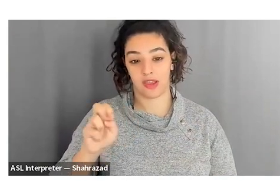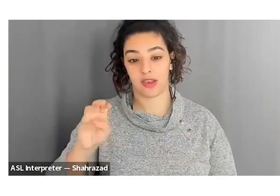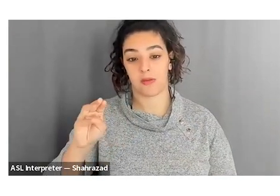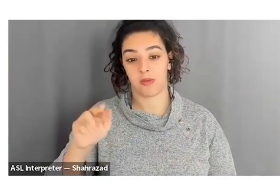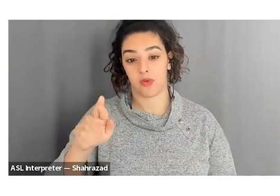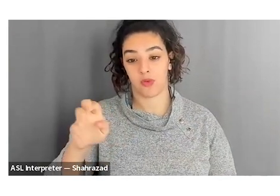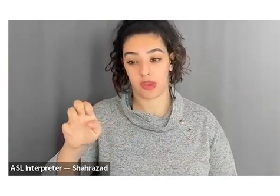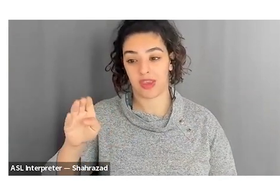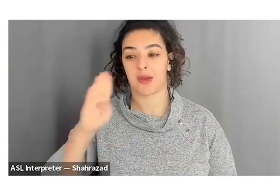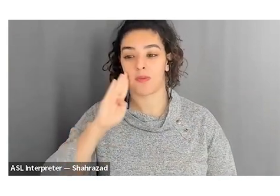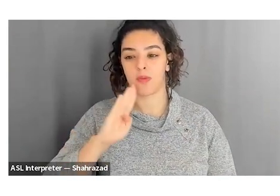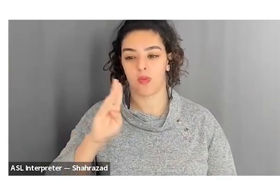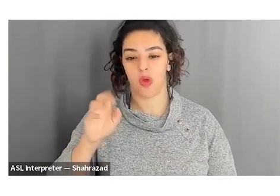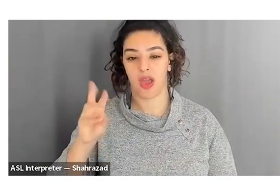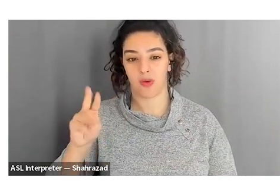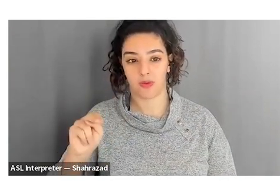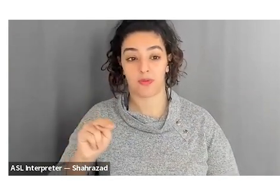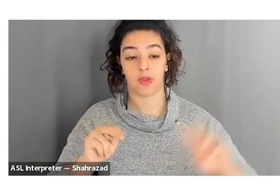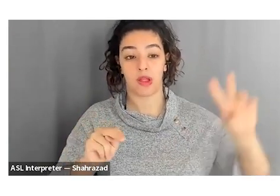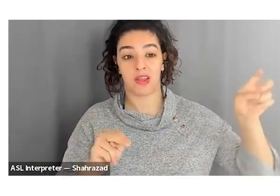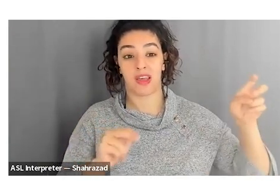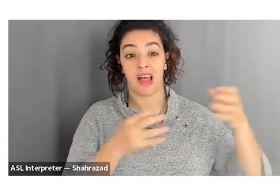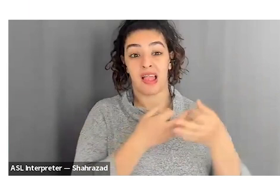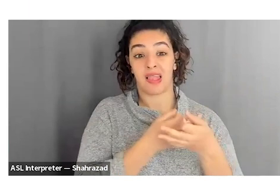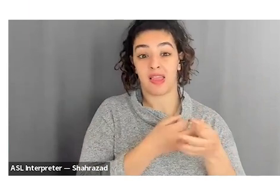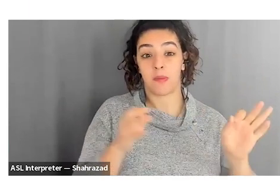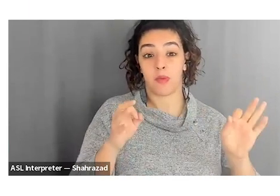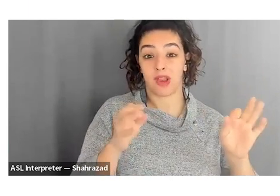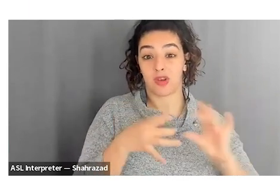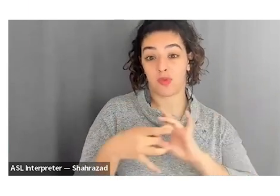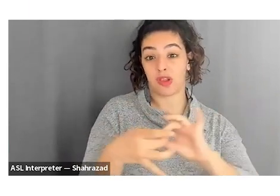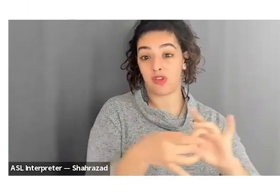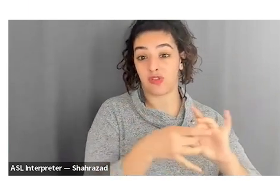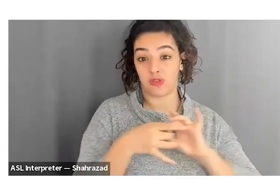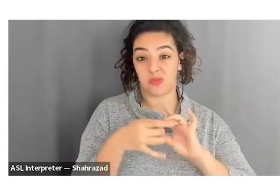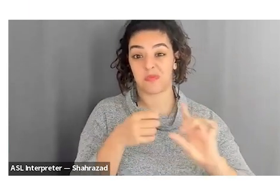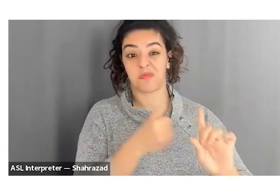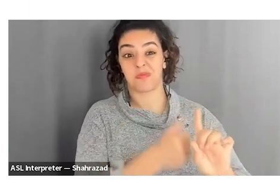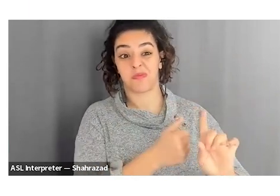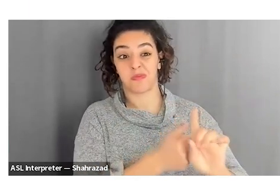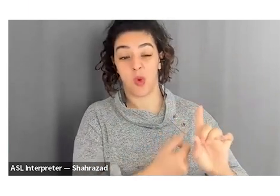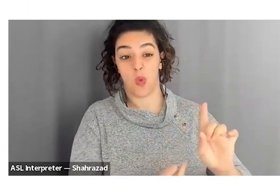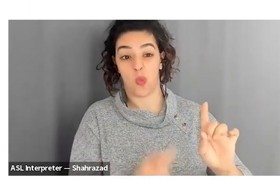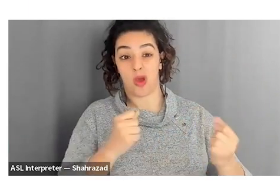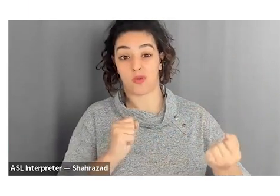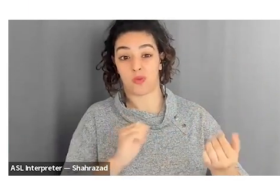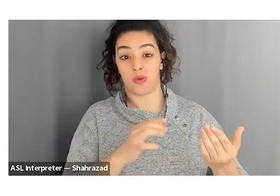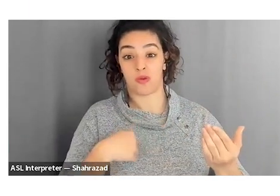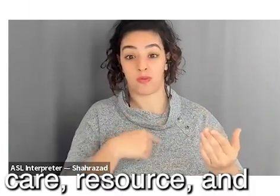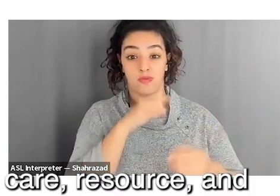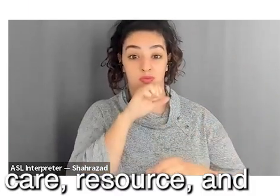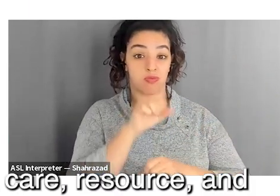quote is, open quote, liberated relationships are one of the ways we actually